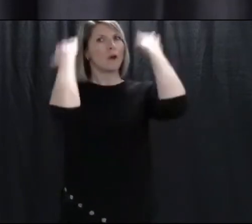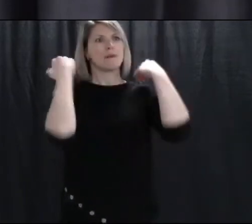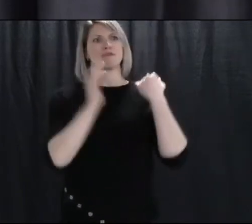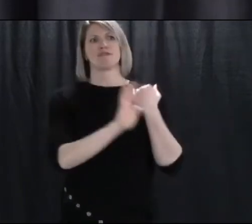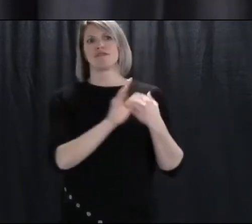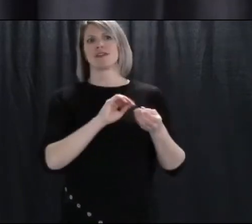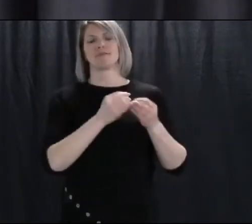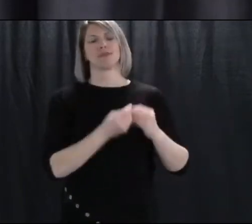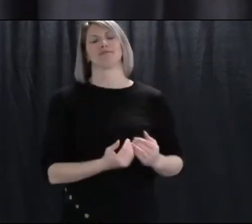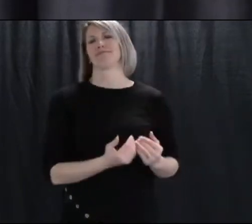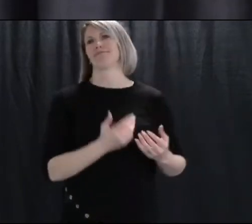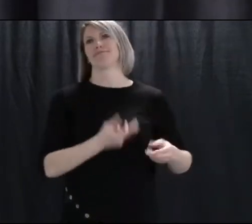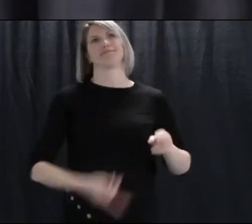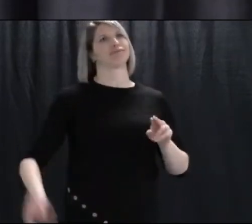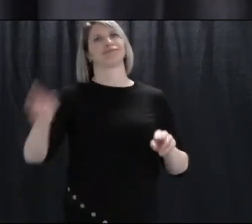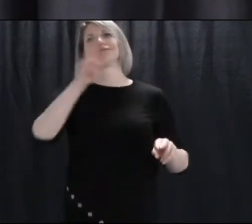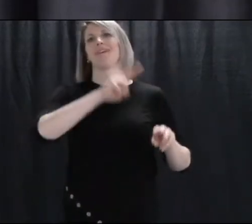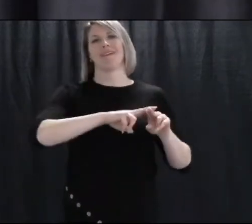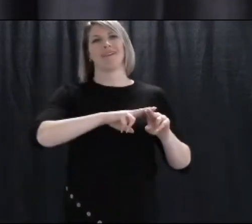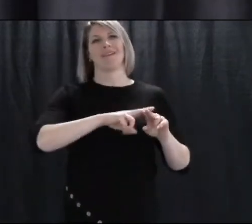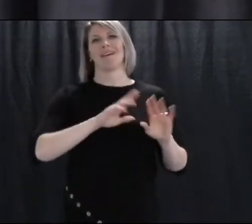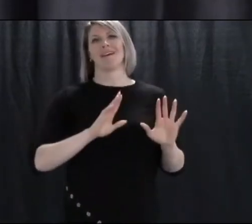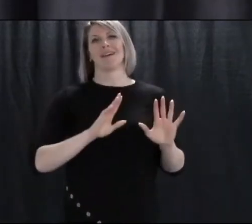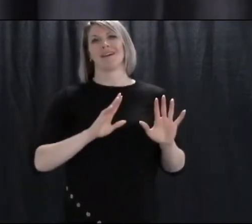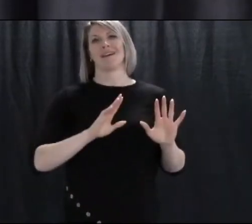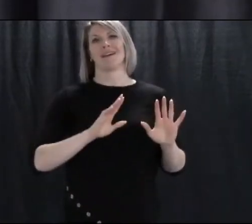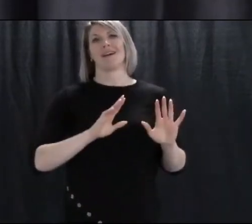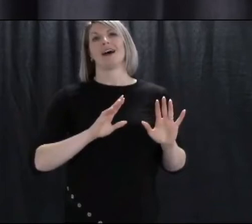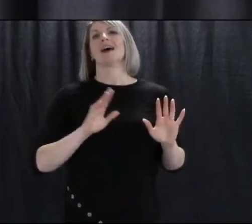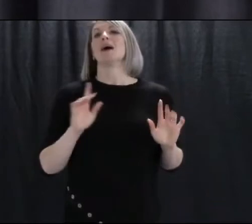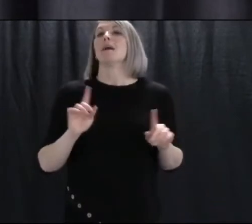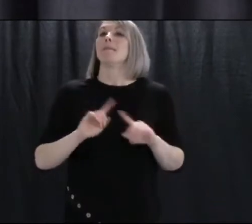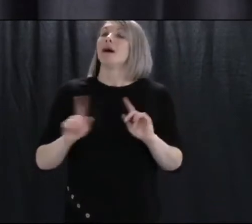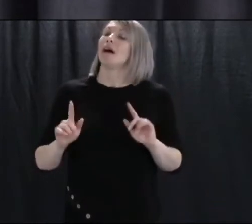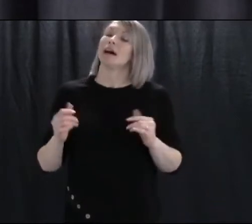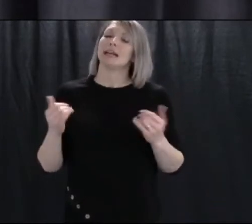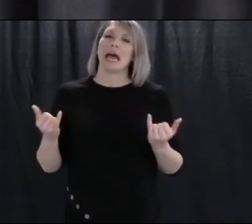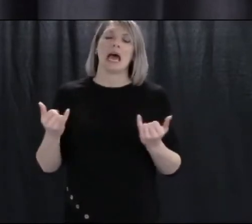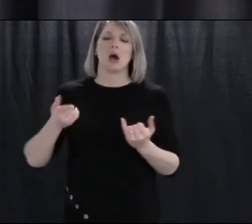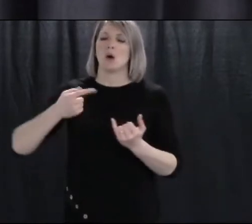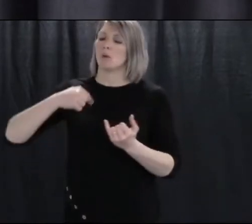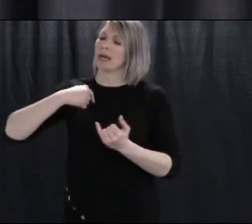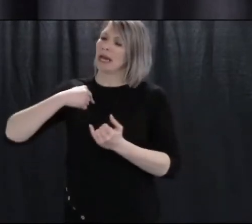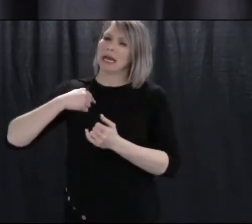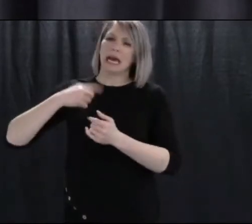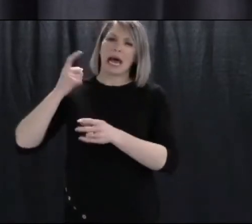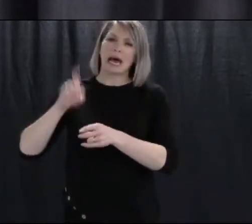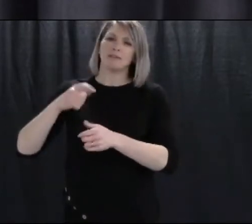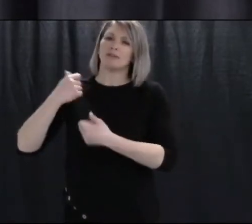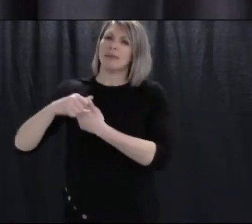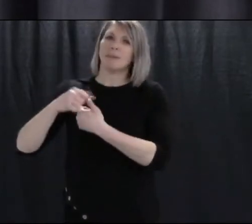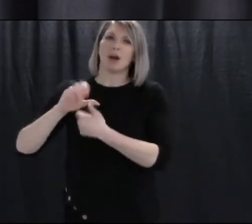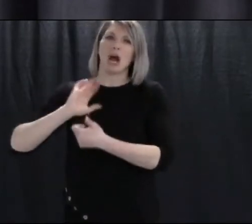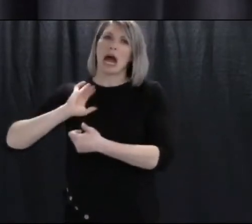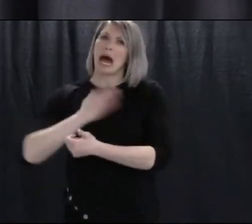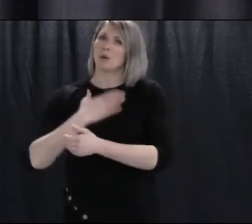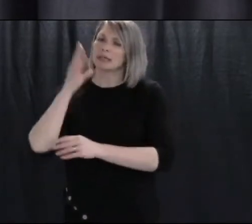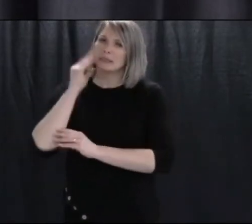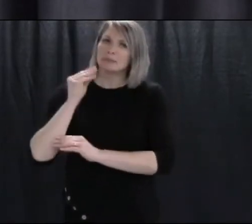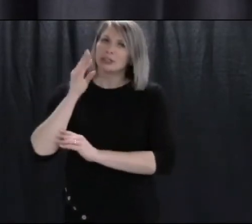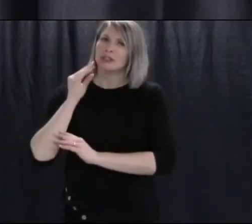the evidence, because that's all you can rely on. You need to have some science, and Dr. Fitzgerald and her small but mighty team have made